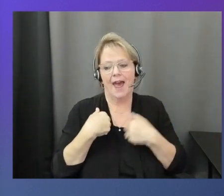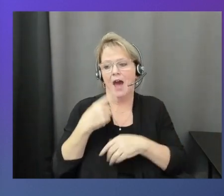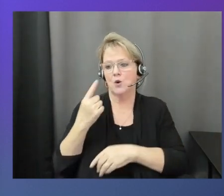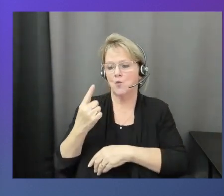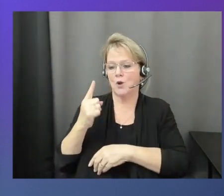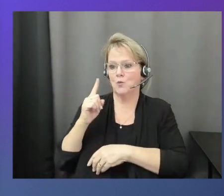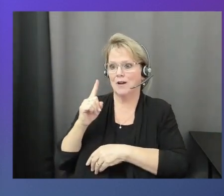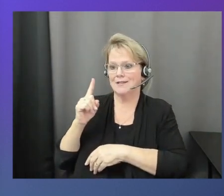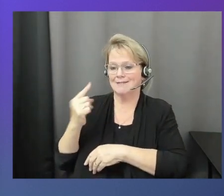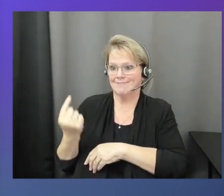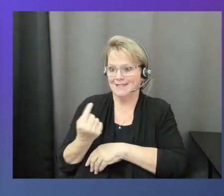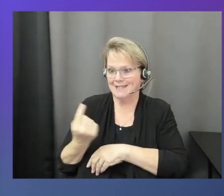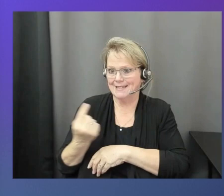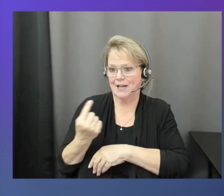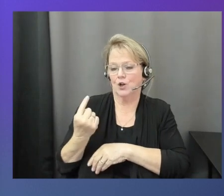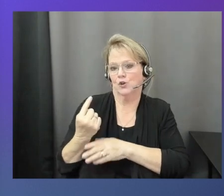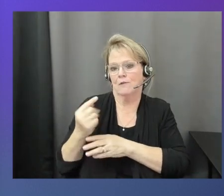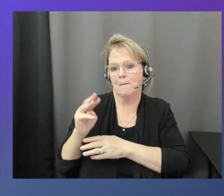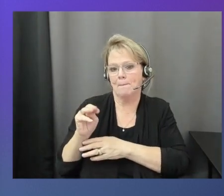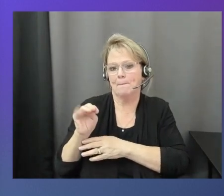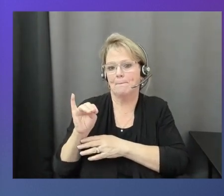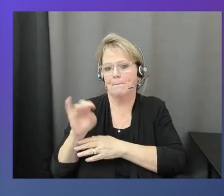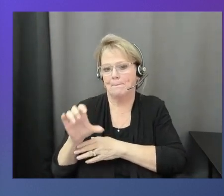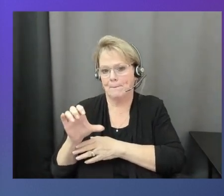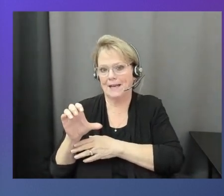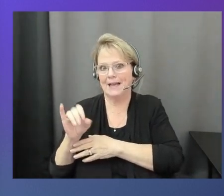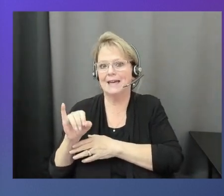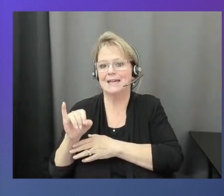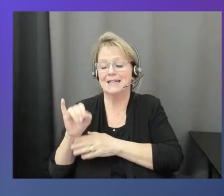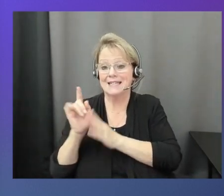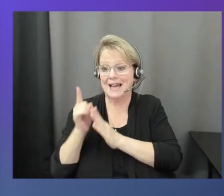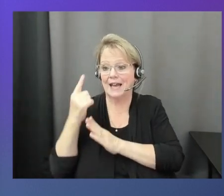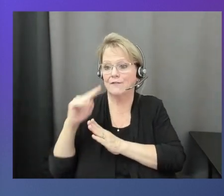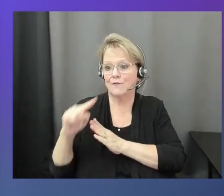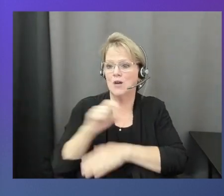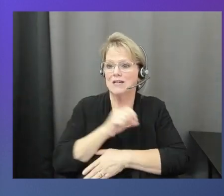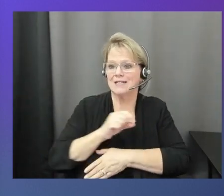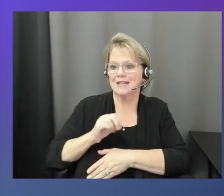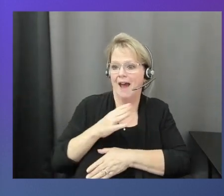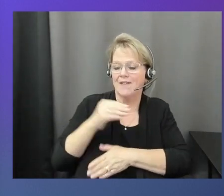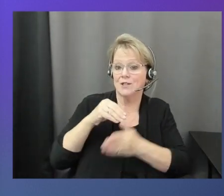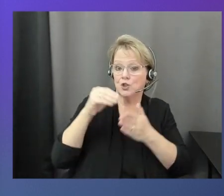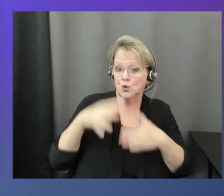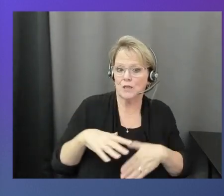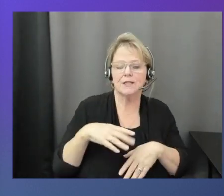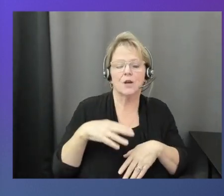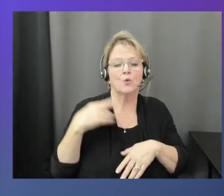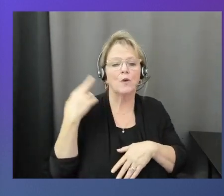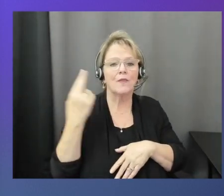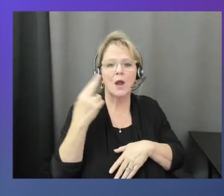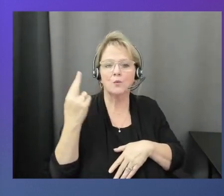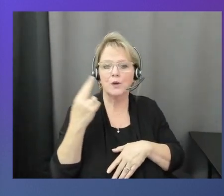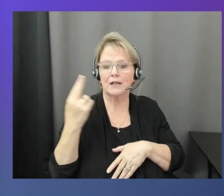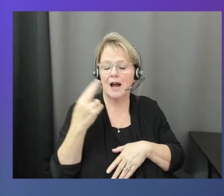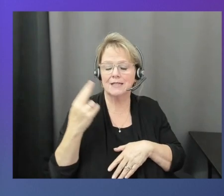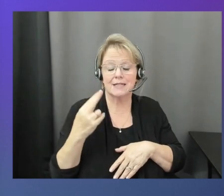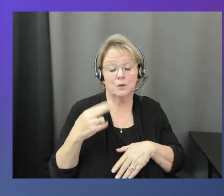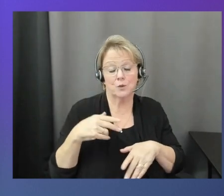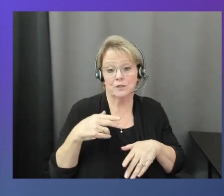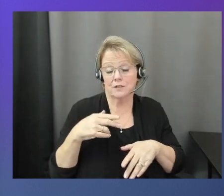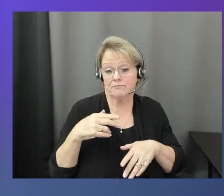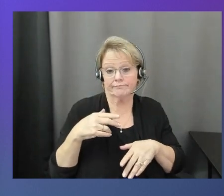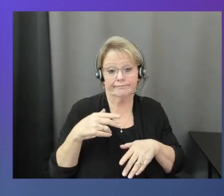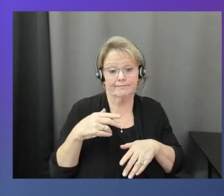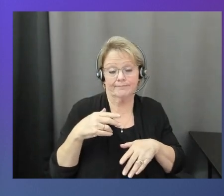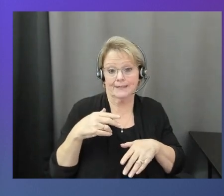students. So right about when they realized the latency to region would be too high, we announced the public local zone in Perth,